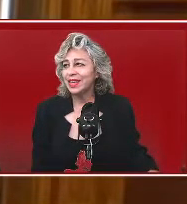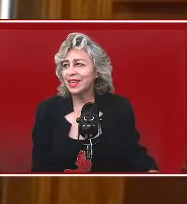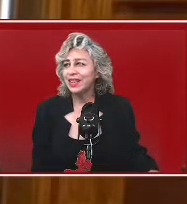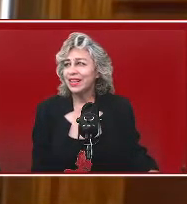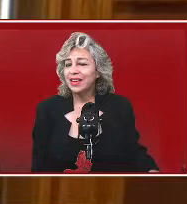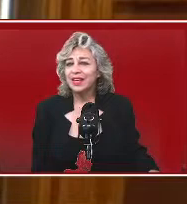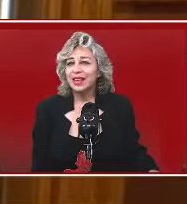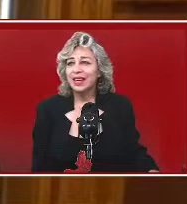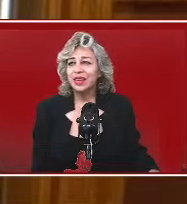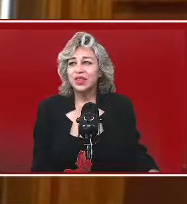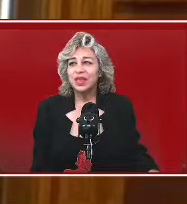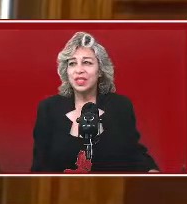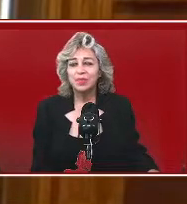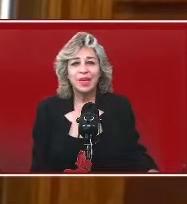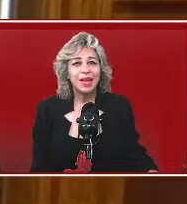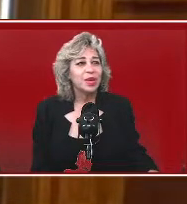it's